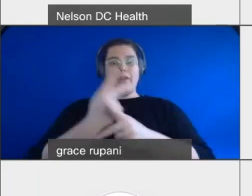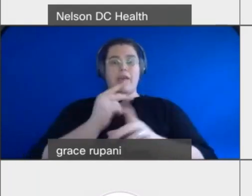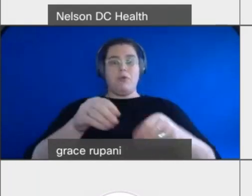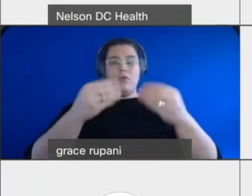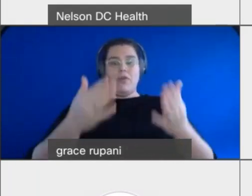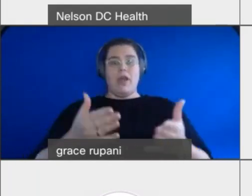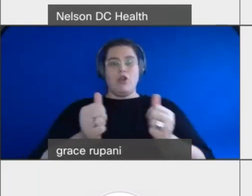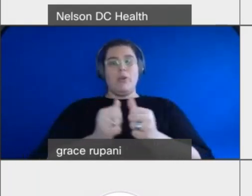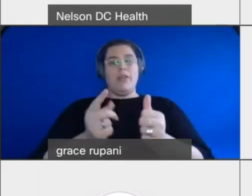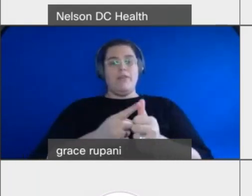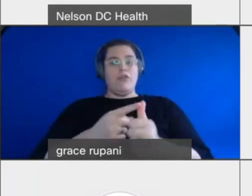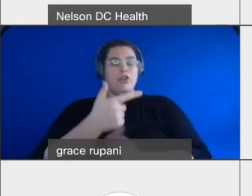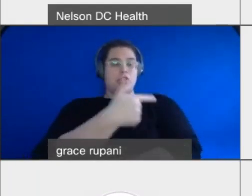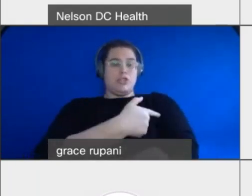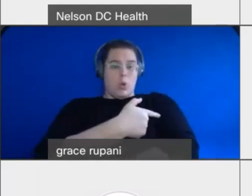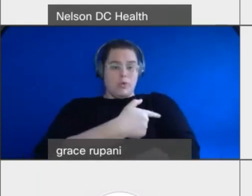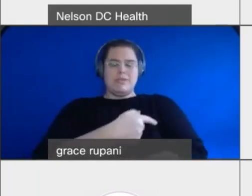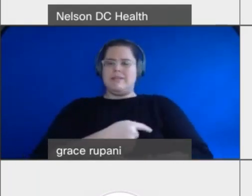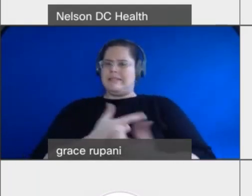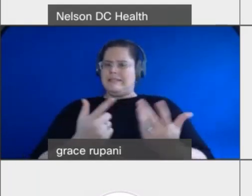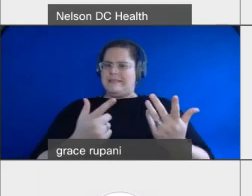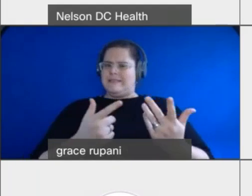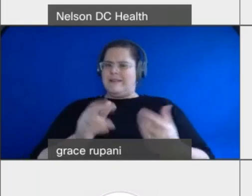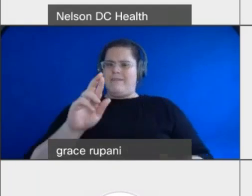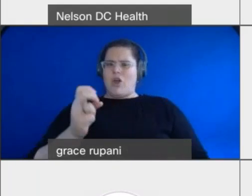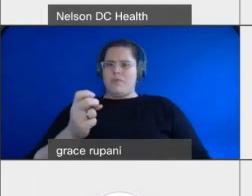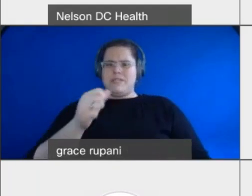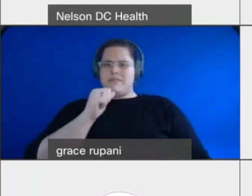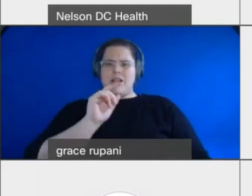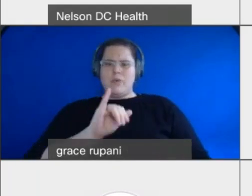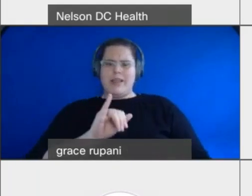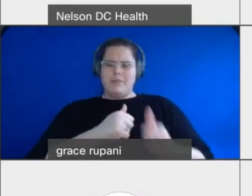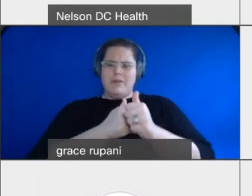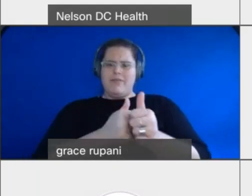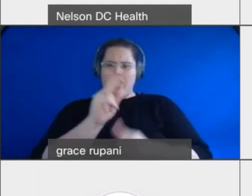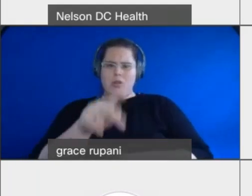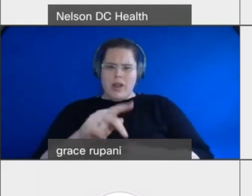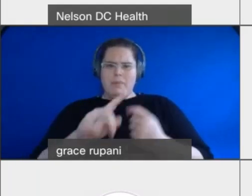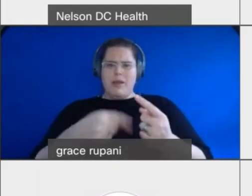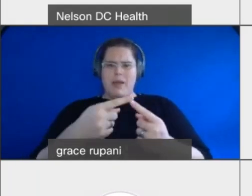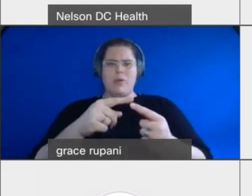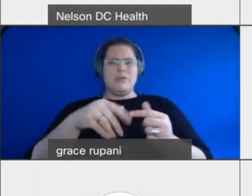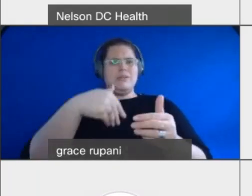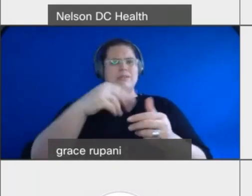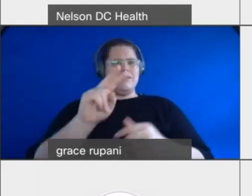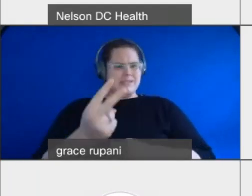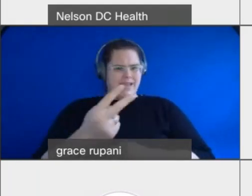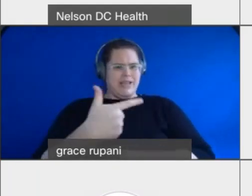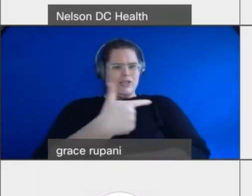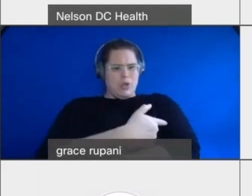received follow-up from pharmacies regarding the second dose scheduling. They're not able to sign up through